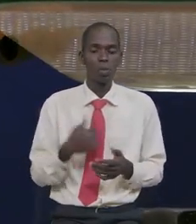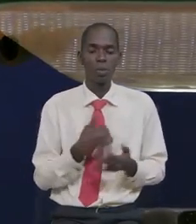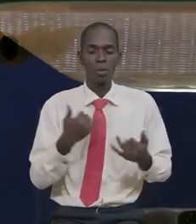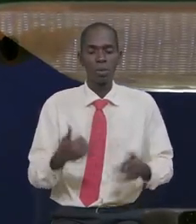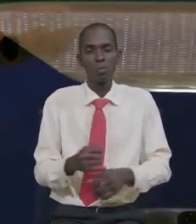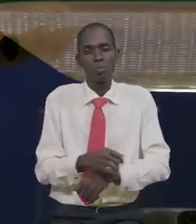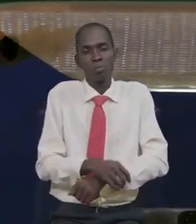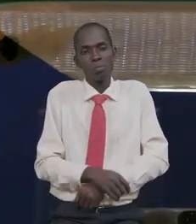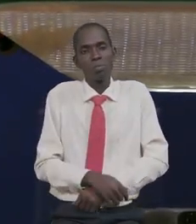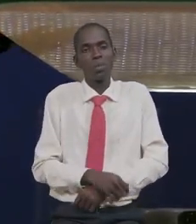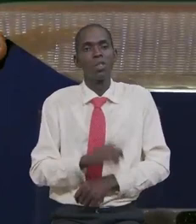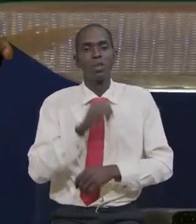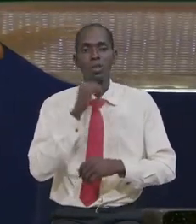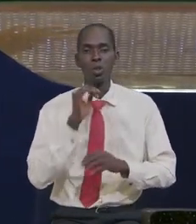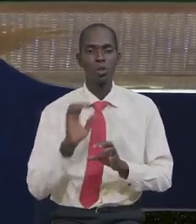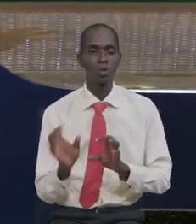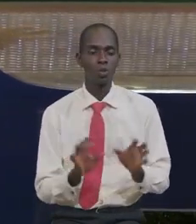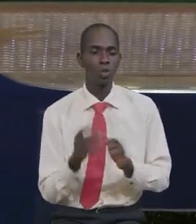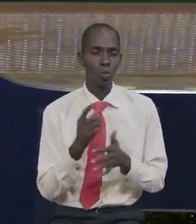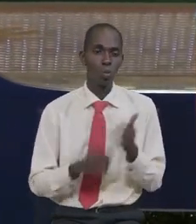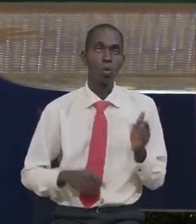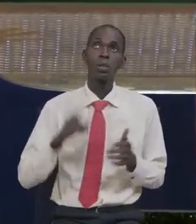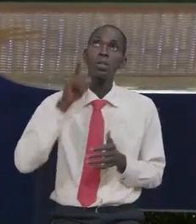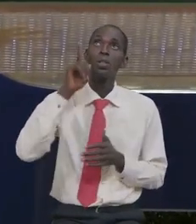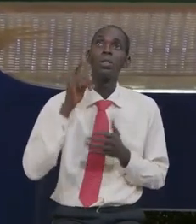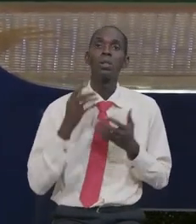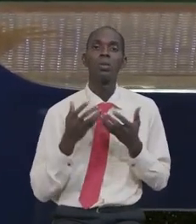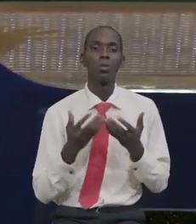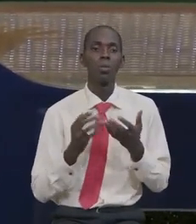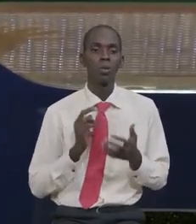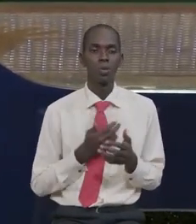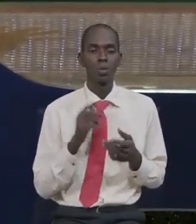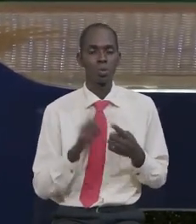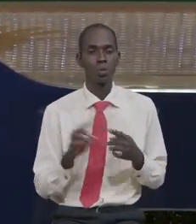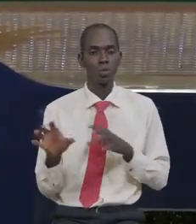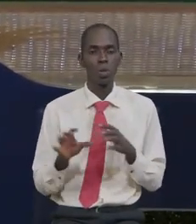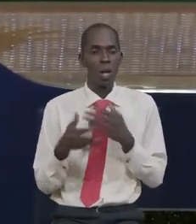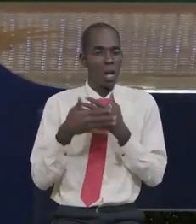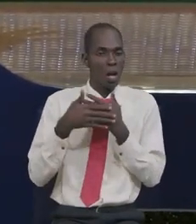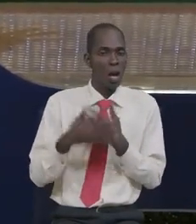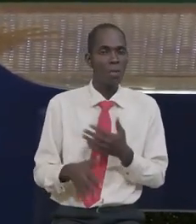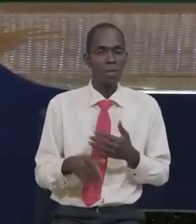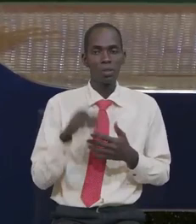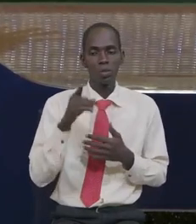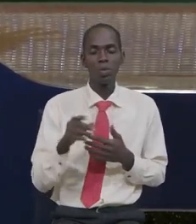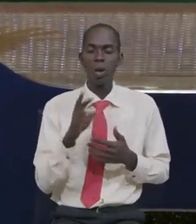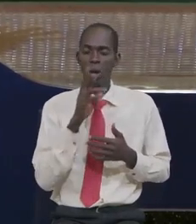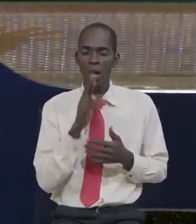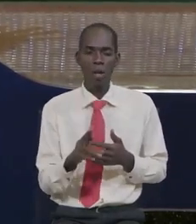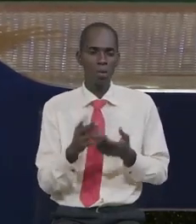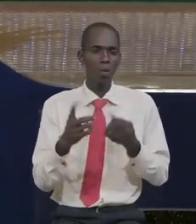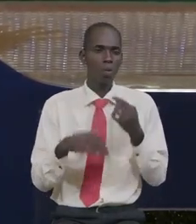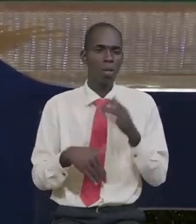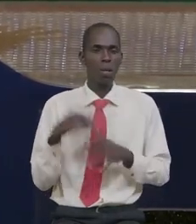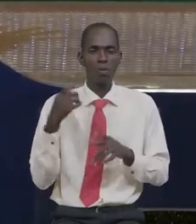not what he wants us to do. He says, after coming out of the prison, go, stand and speak in